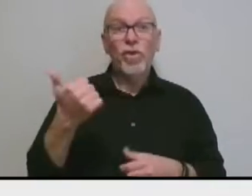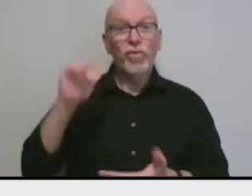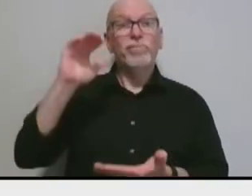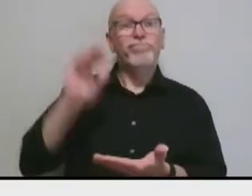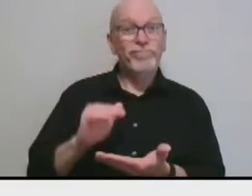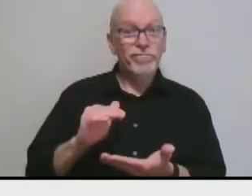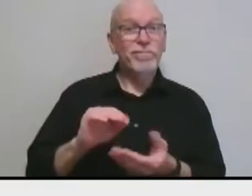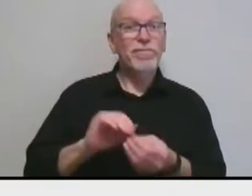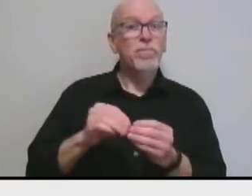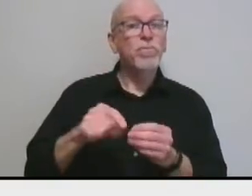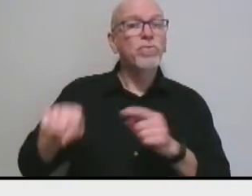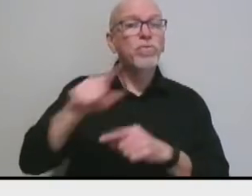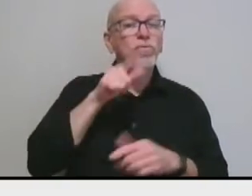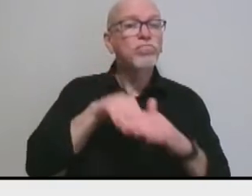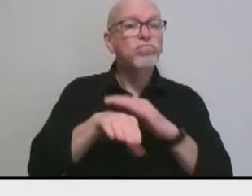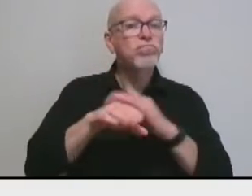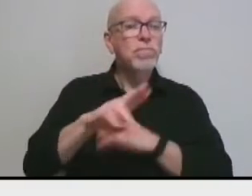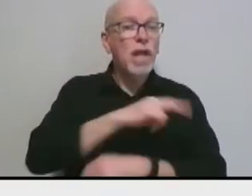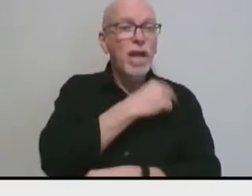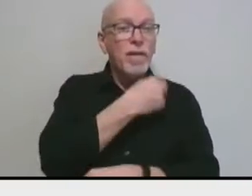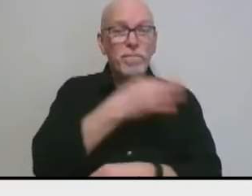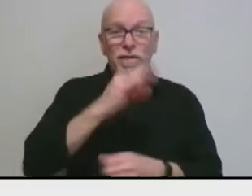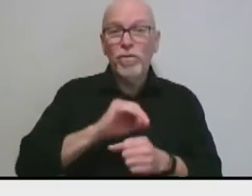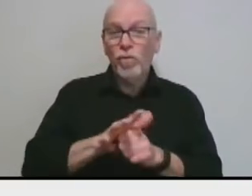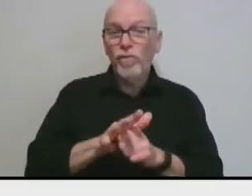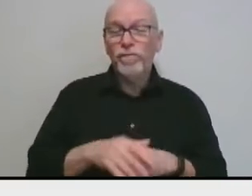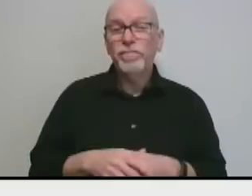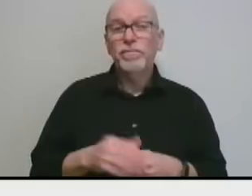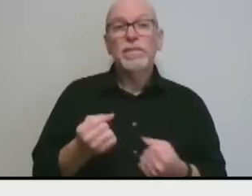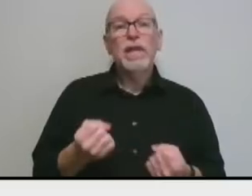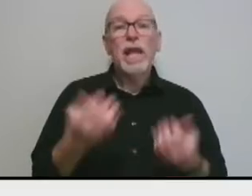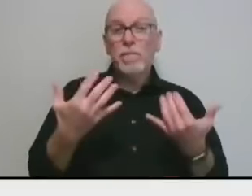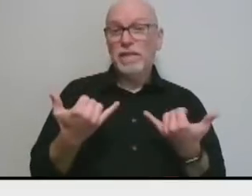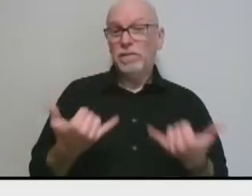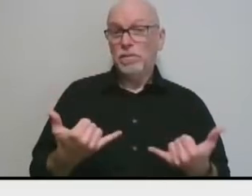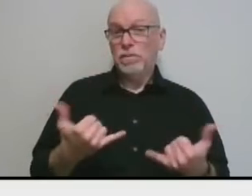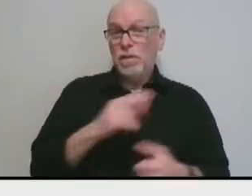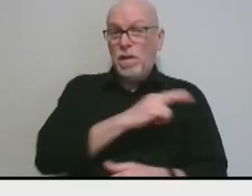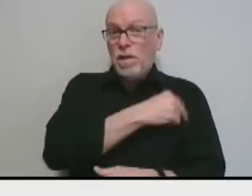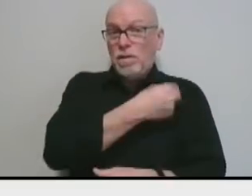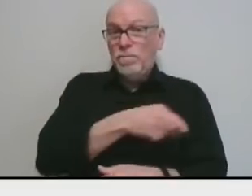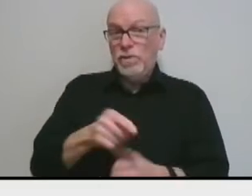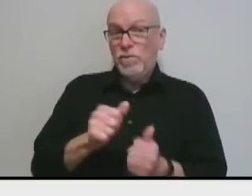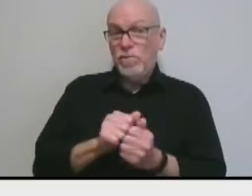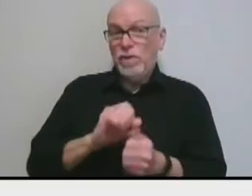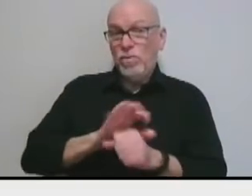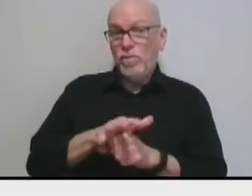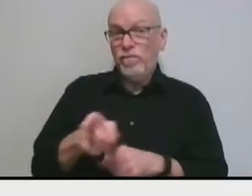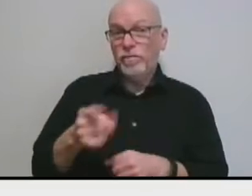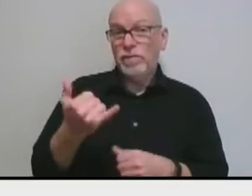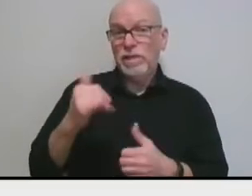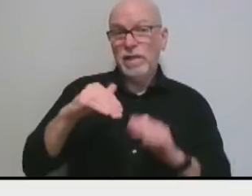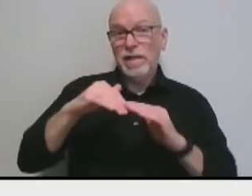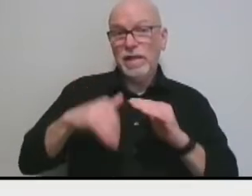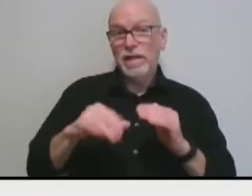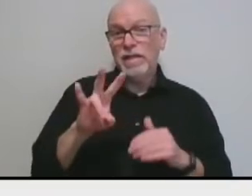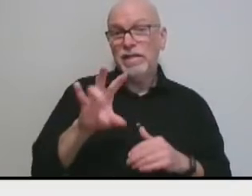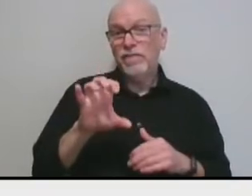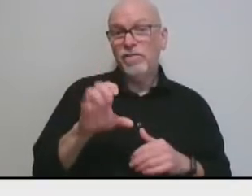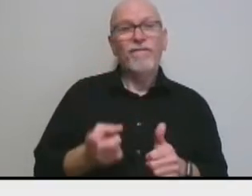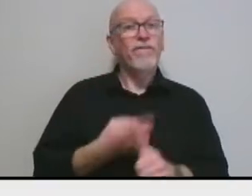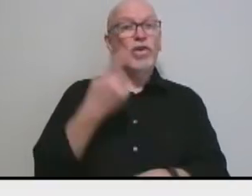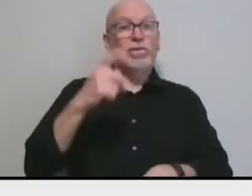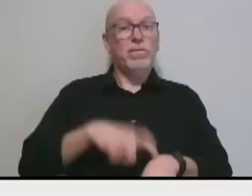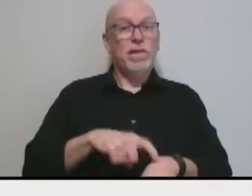Hoosiers hospitalized with COVID symptoms. The number of Hoosiers currently hospitalized with symptoms of COVID has dropped below 700 for the first